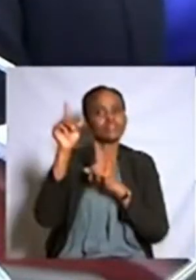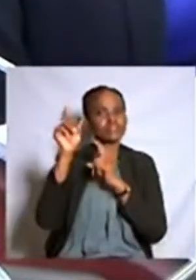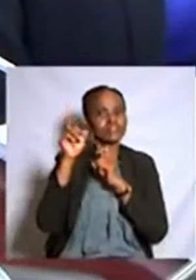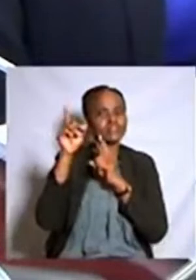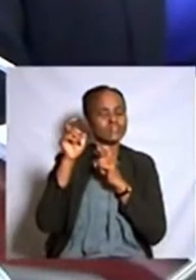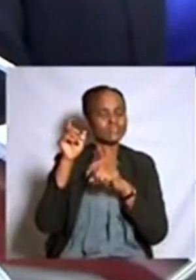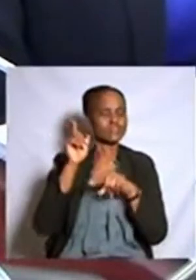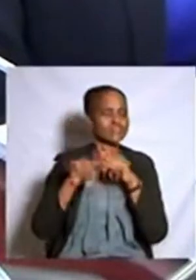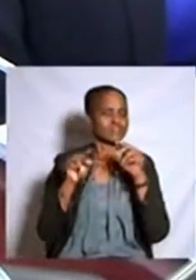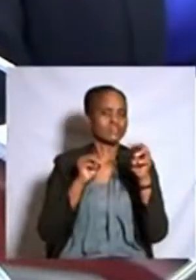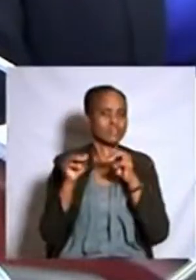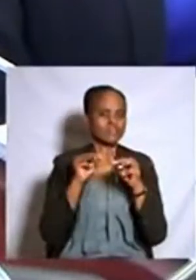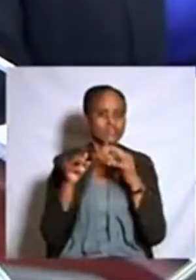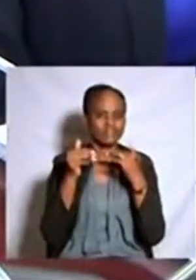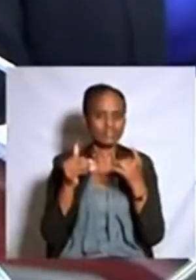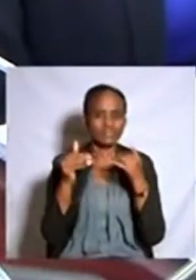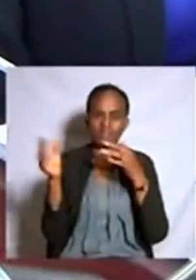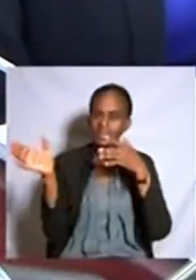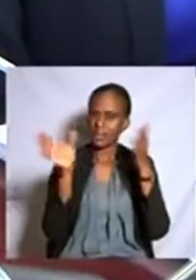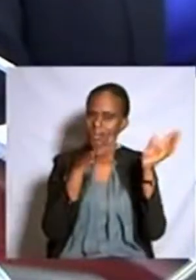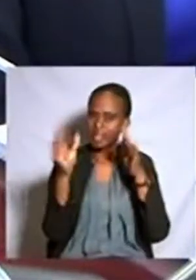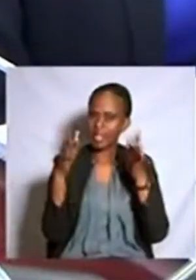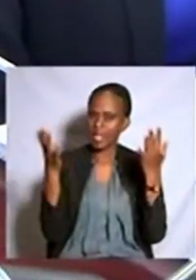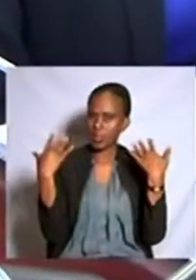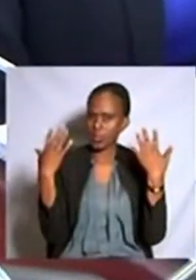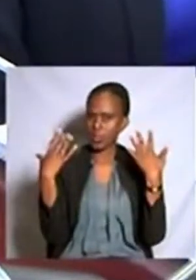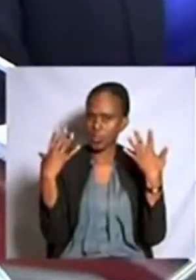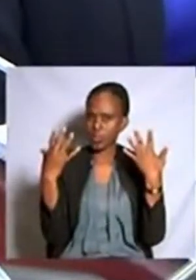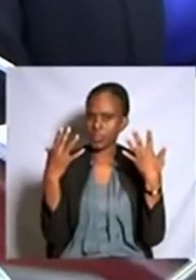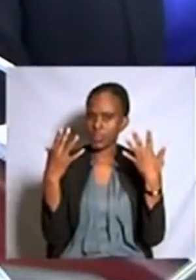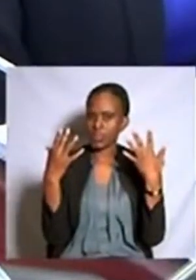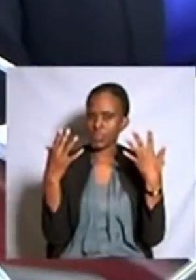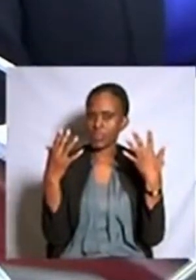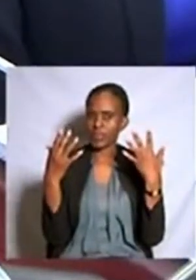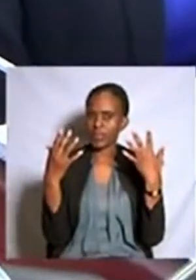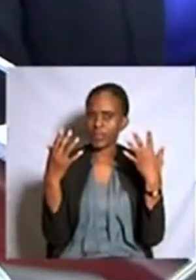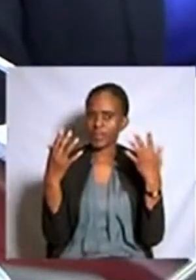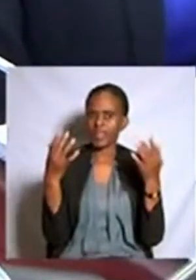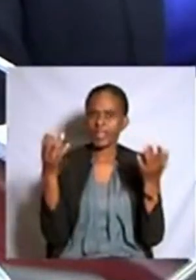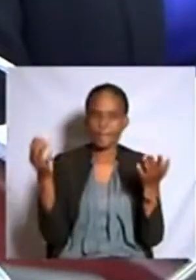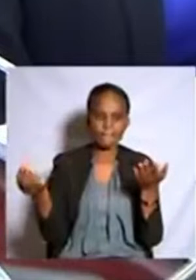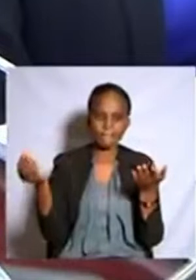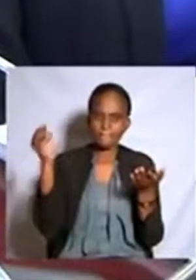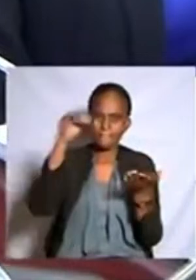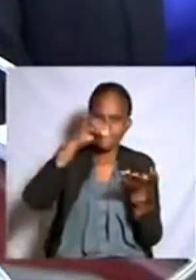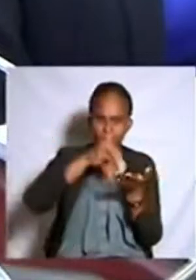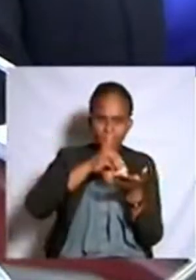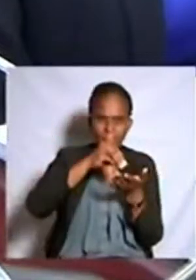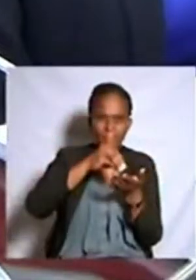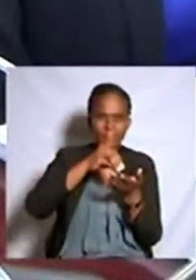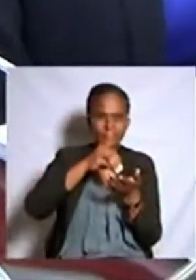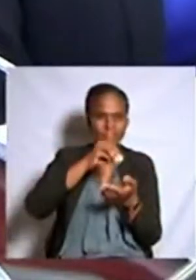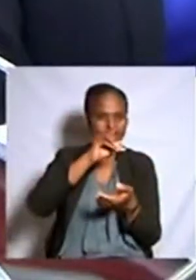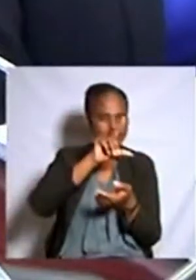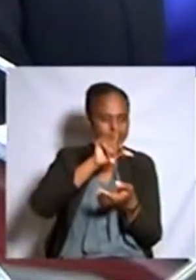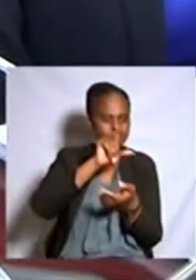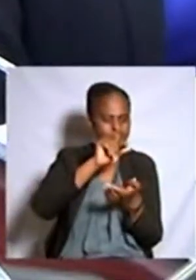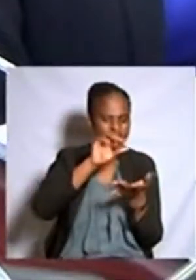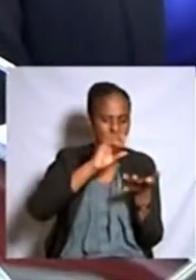firearms. The aircon was replaced on 20th October. Chair, I think it should be